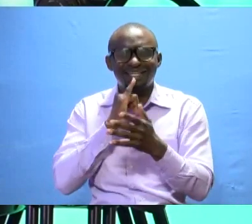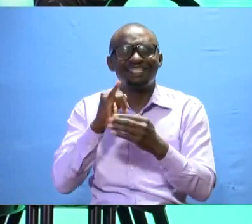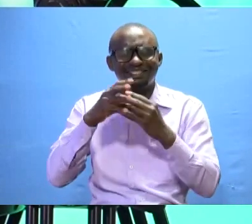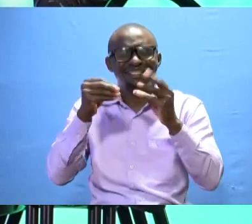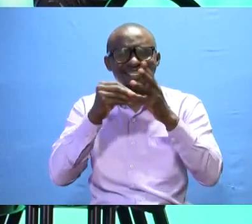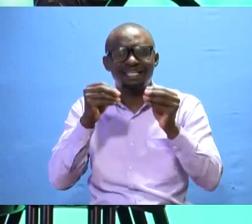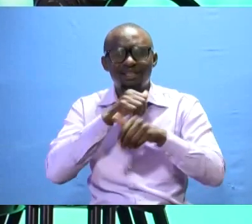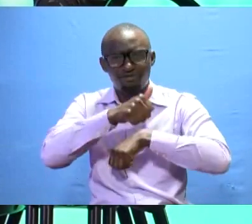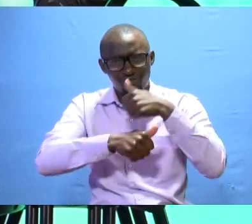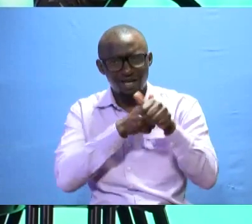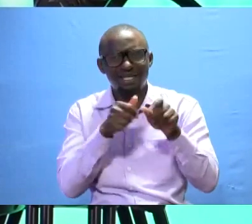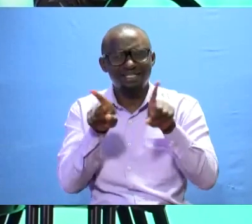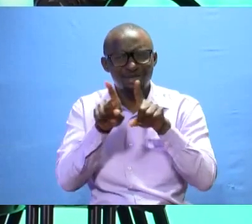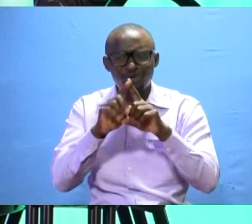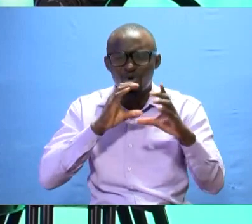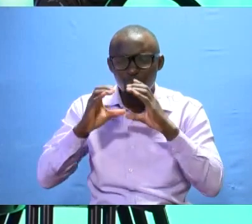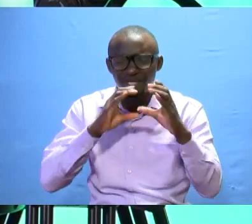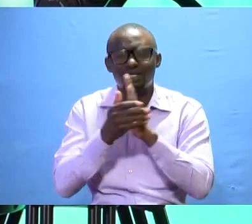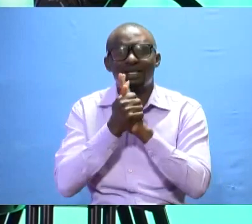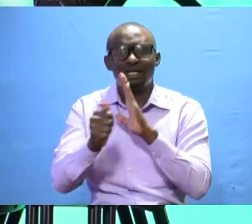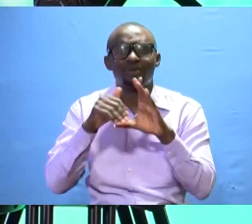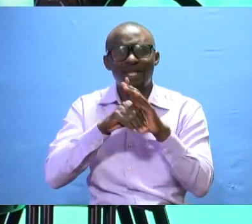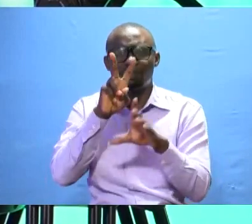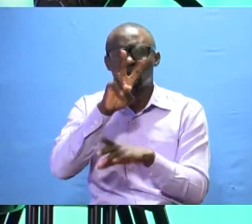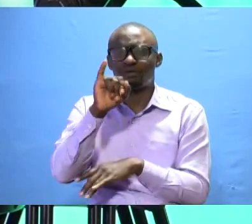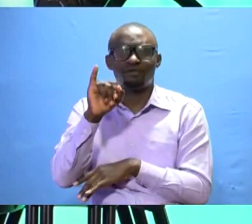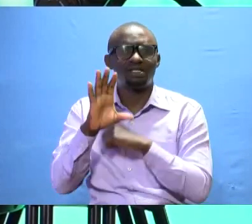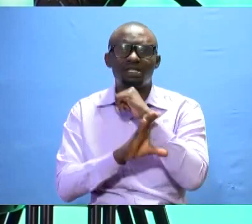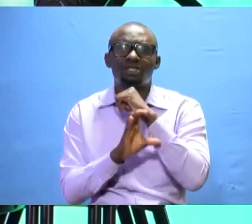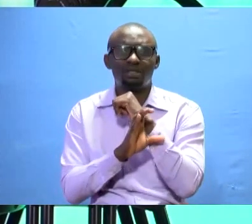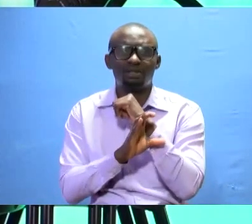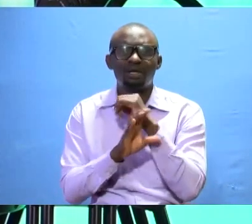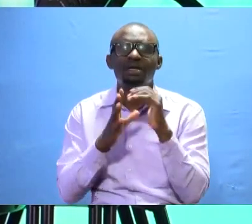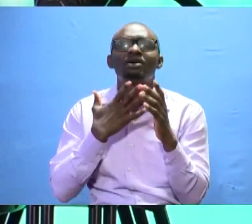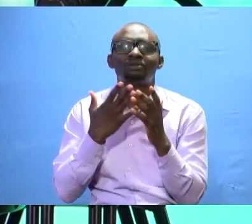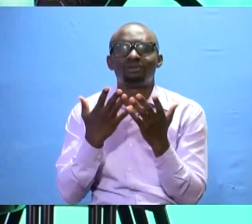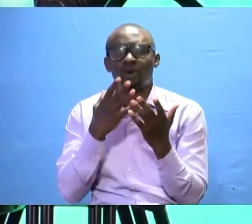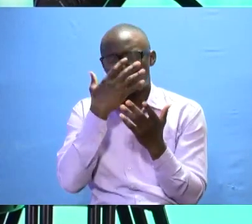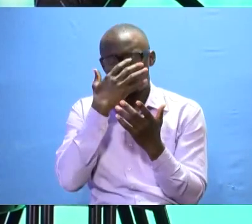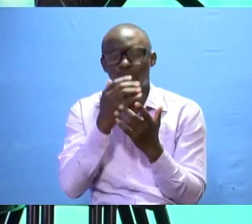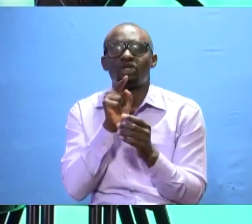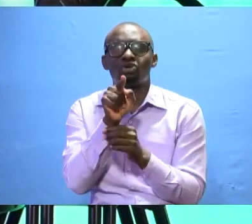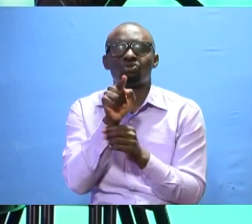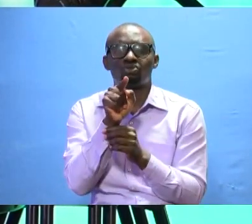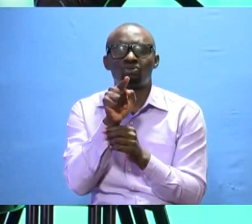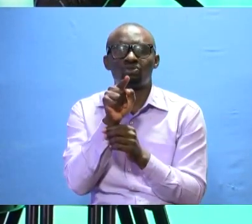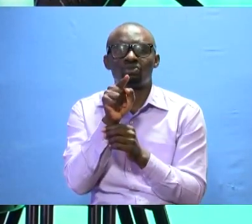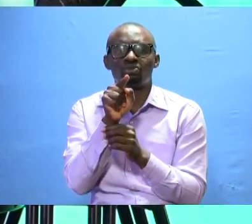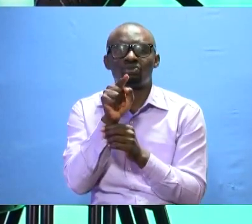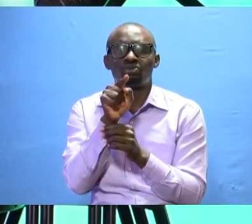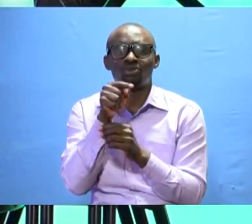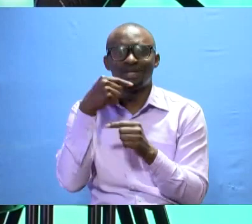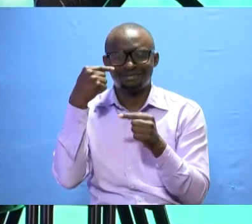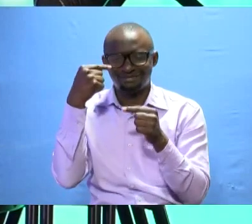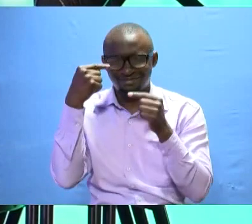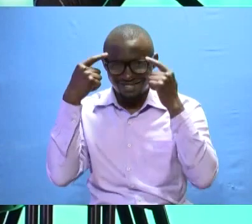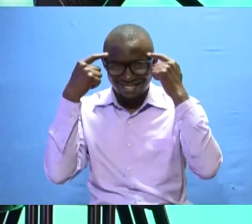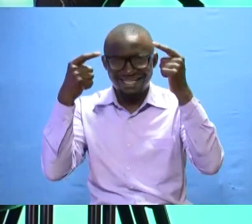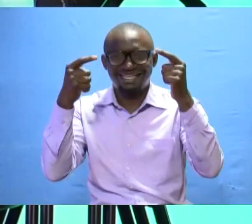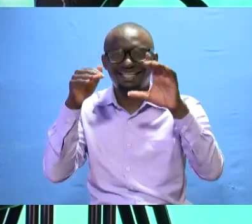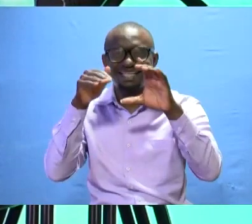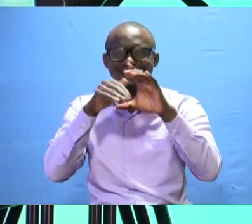alumni stand tall in the creative and media industry in Kenya and beyond. So